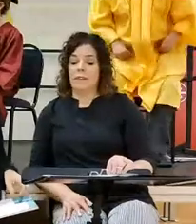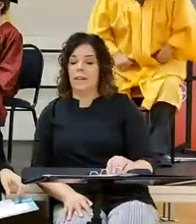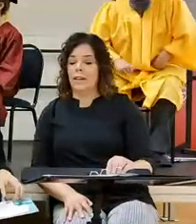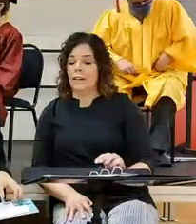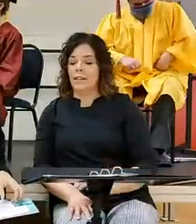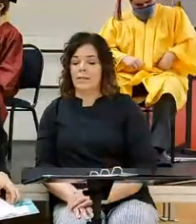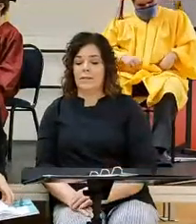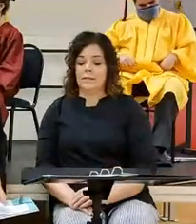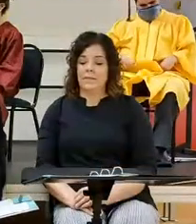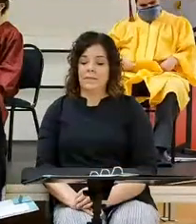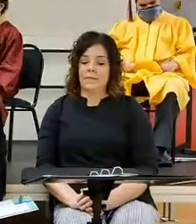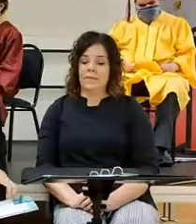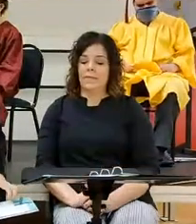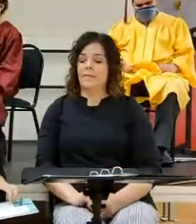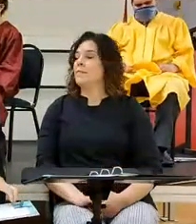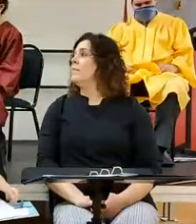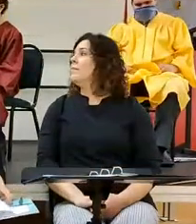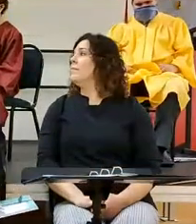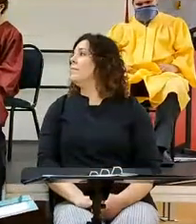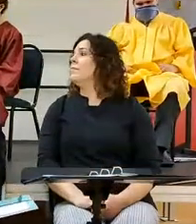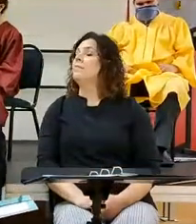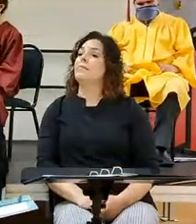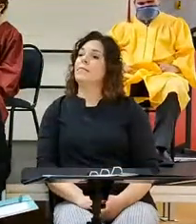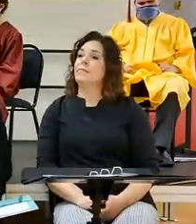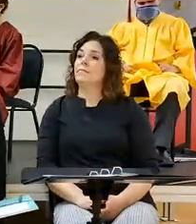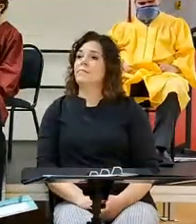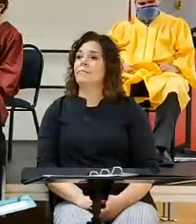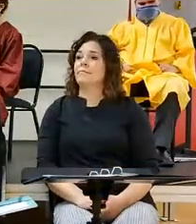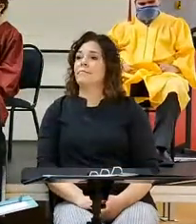Jamie is back up at the podium.